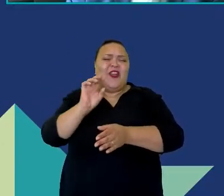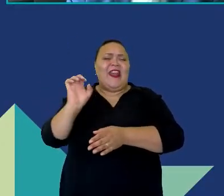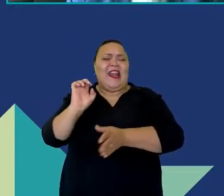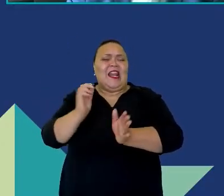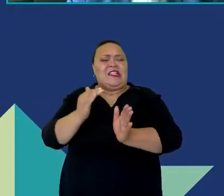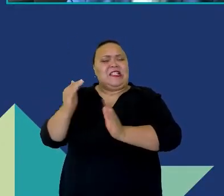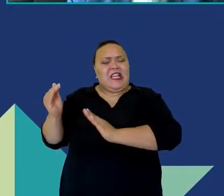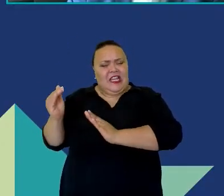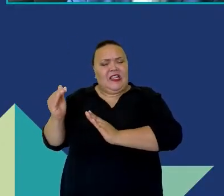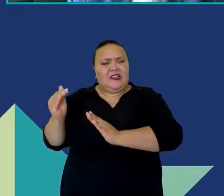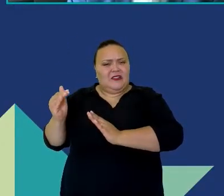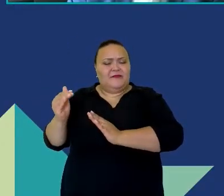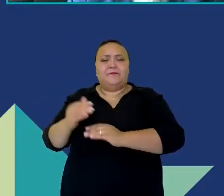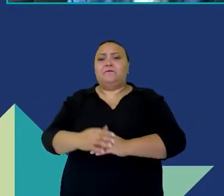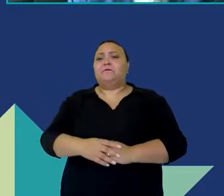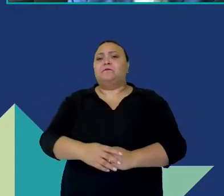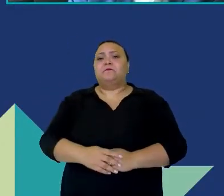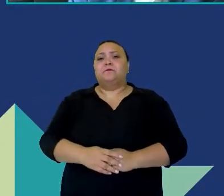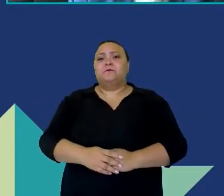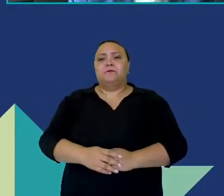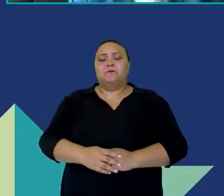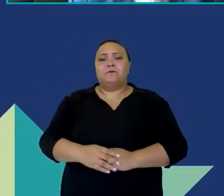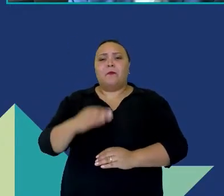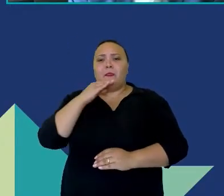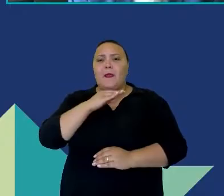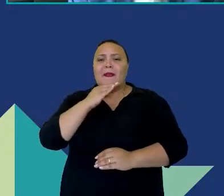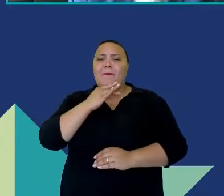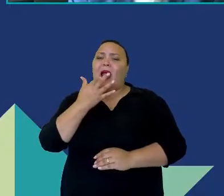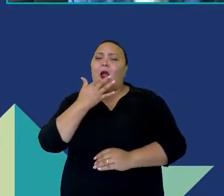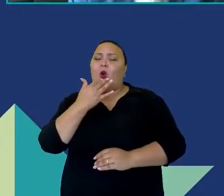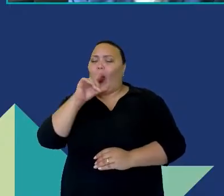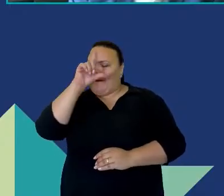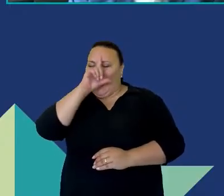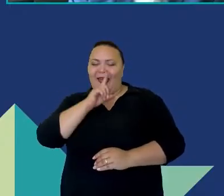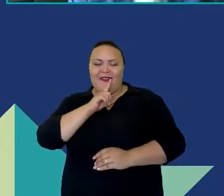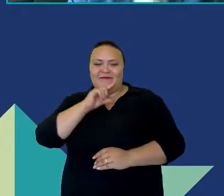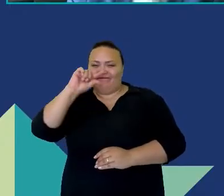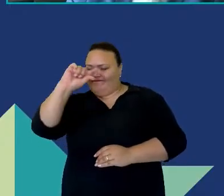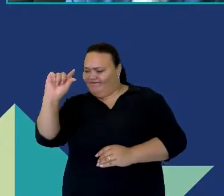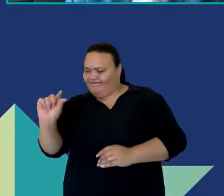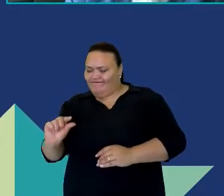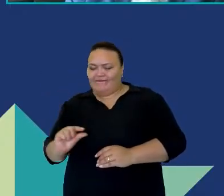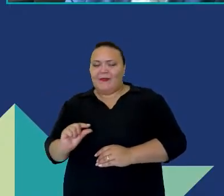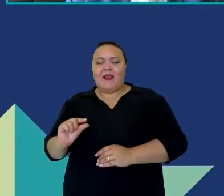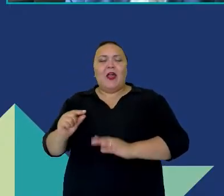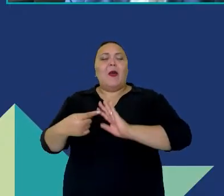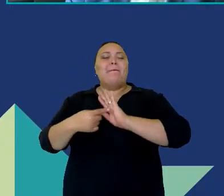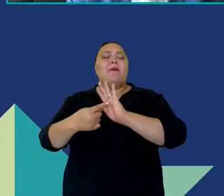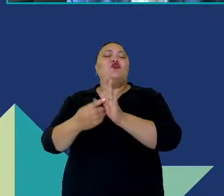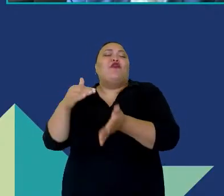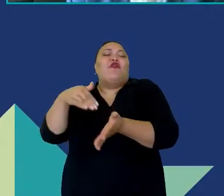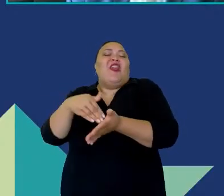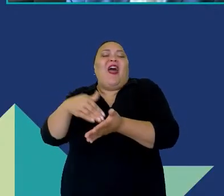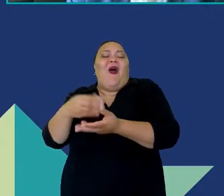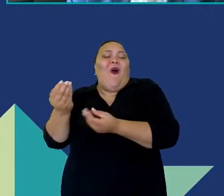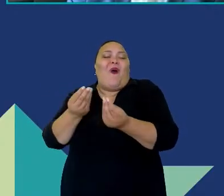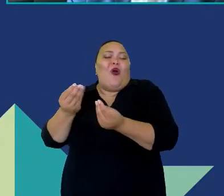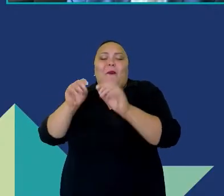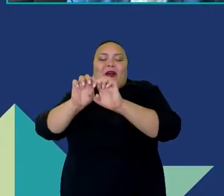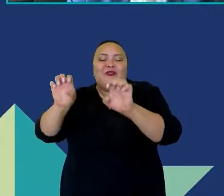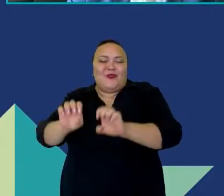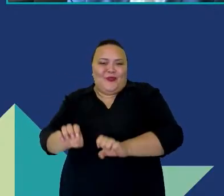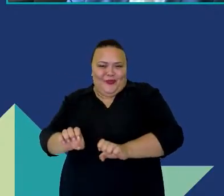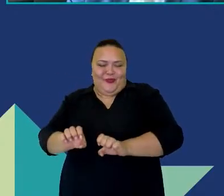yellow shows the final footprint of the facility, and this was the original. What's shown